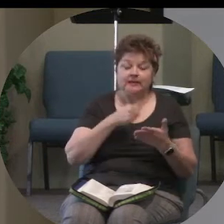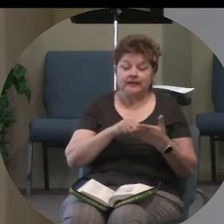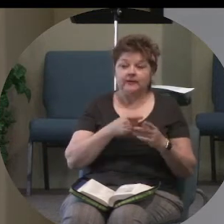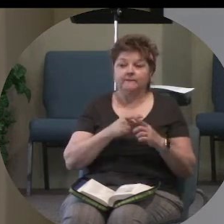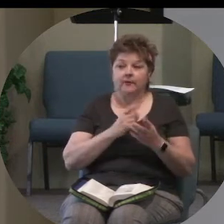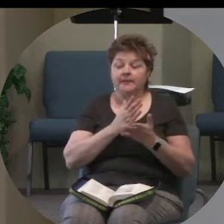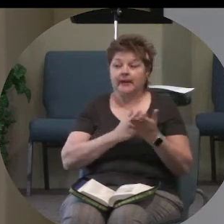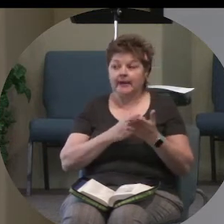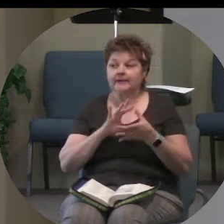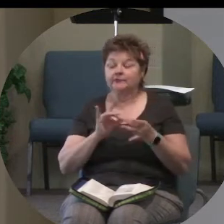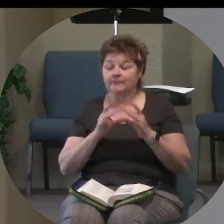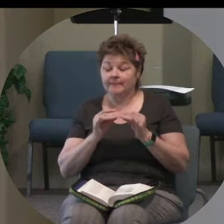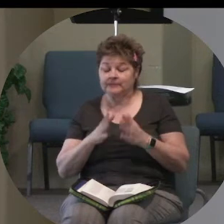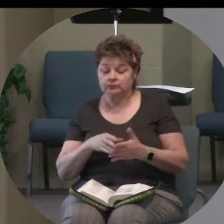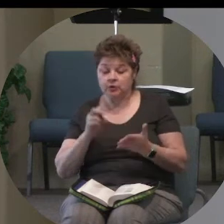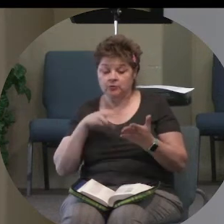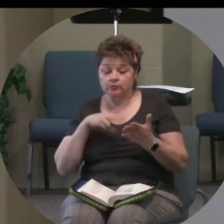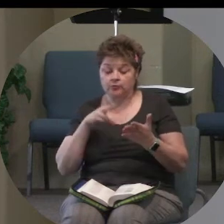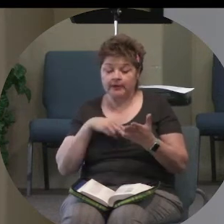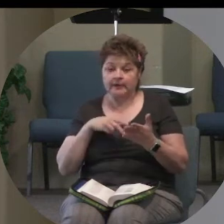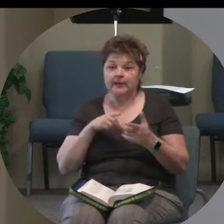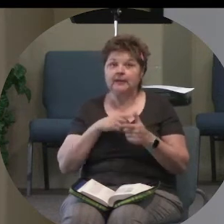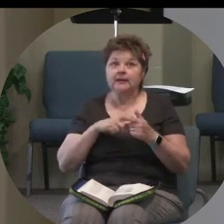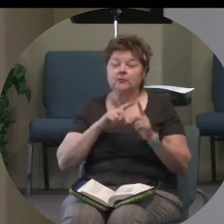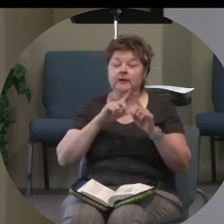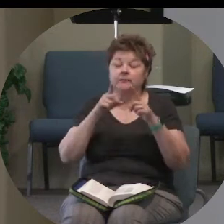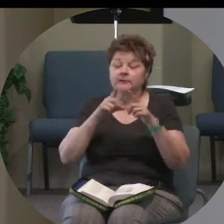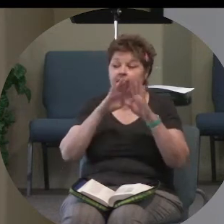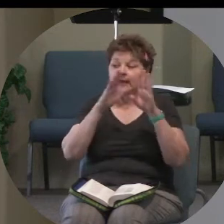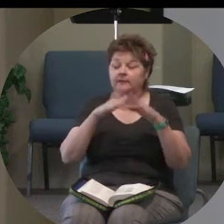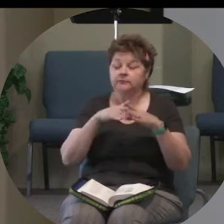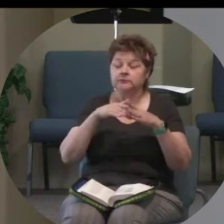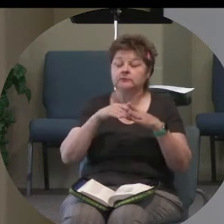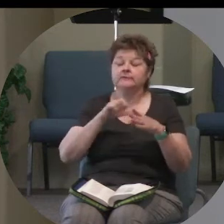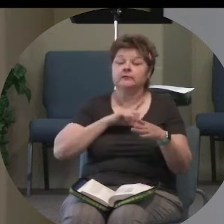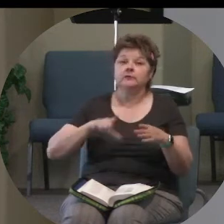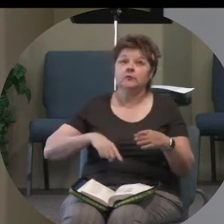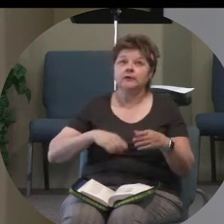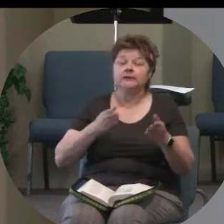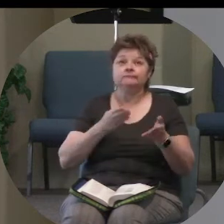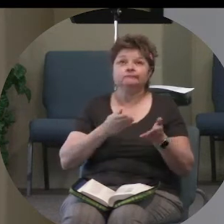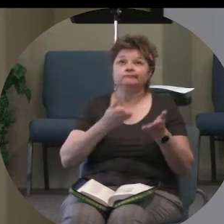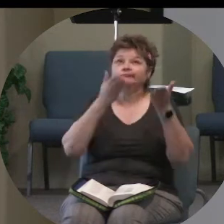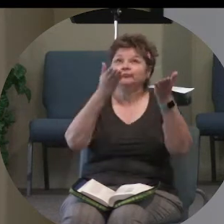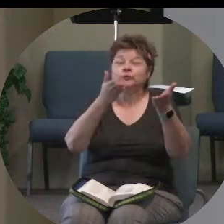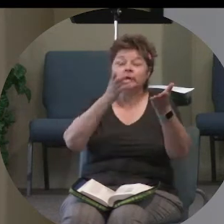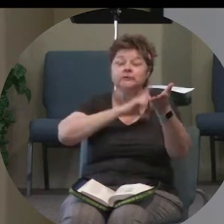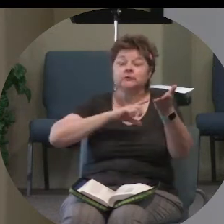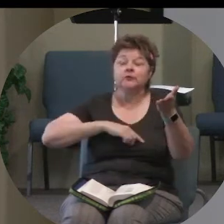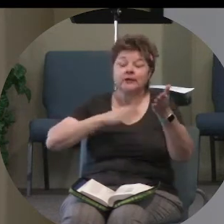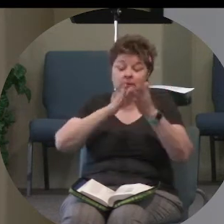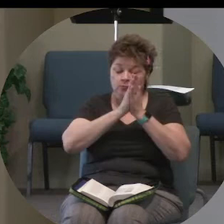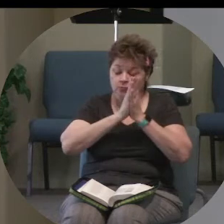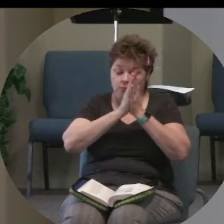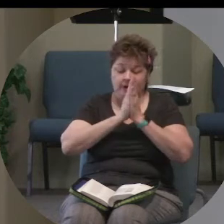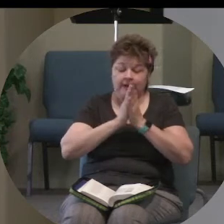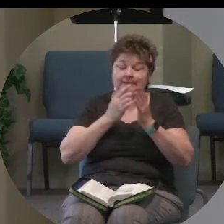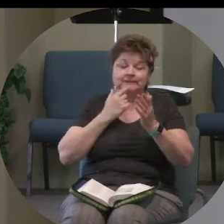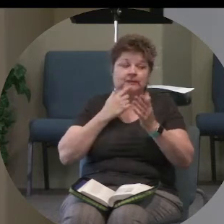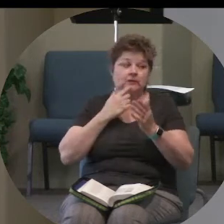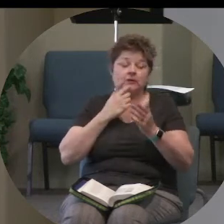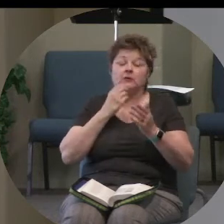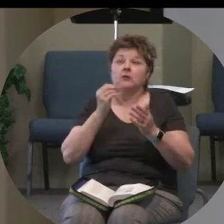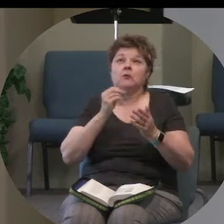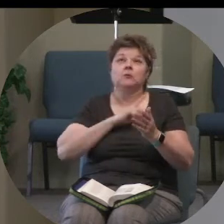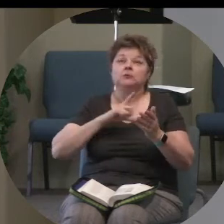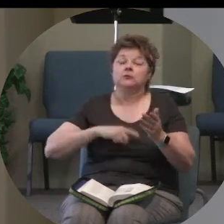and read it. And Hezekiah went up to the house of the Lord and spread it before the Lord. Hezekiah prayed before the Lord and said, O Lord, the God